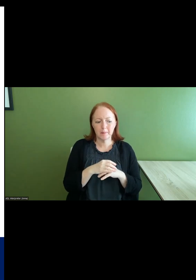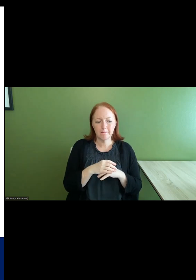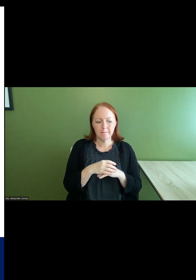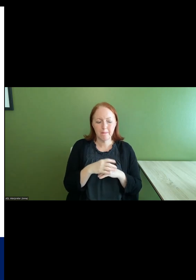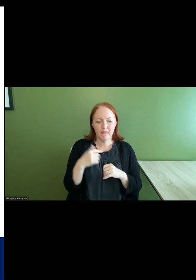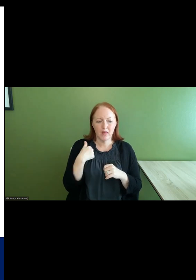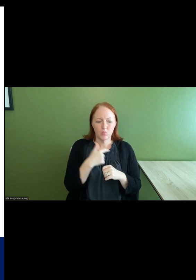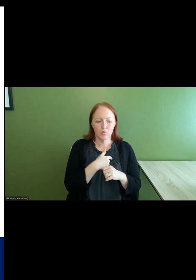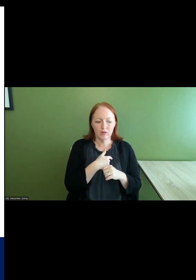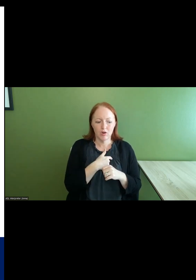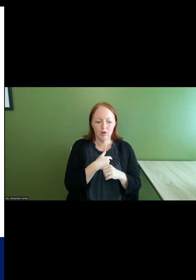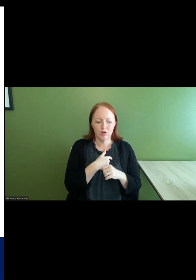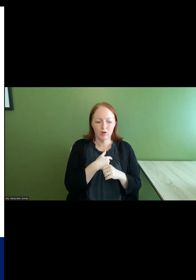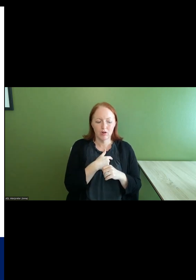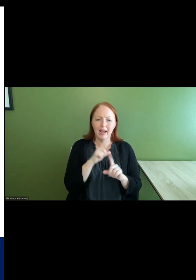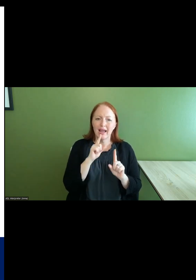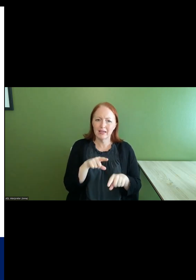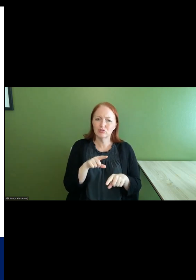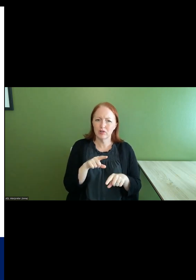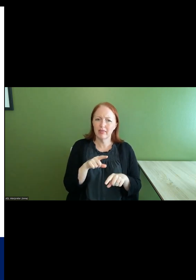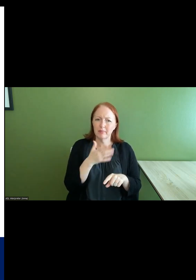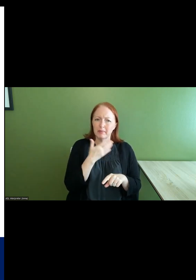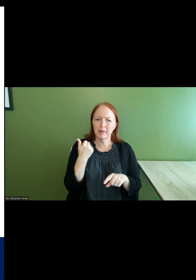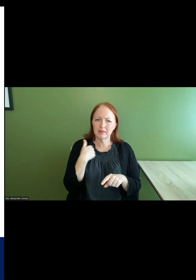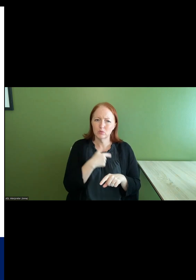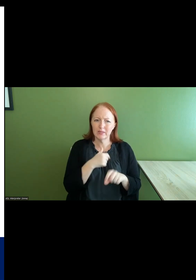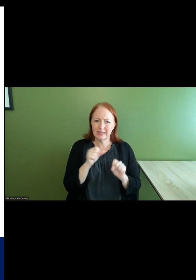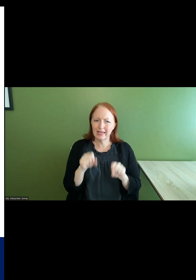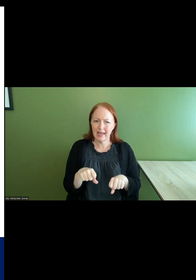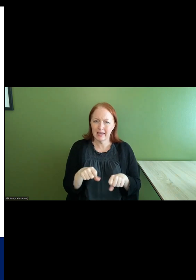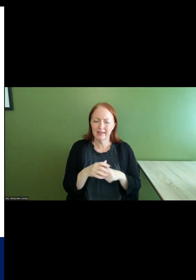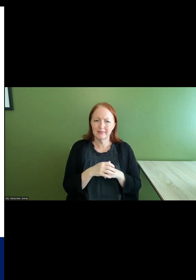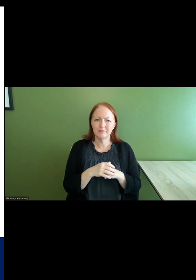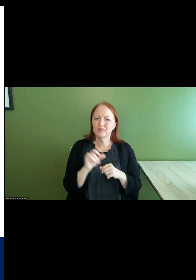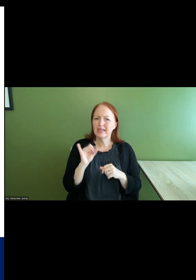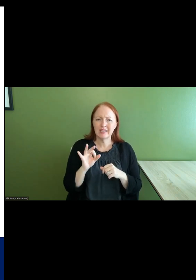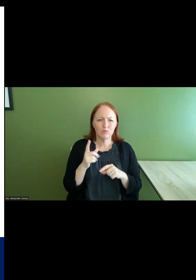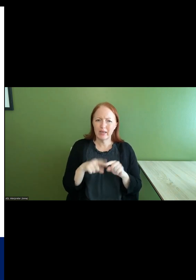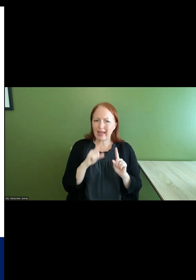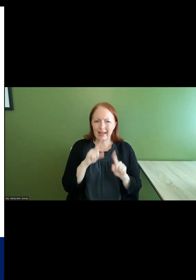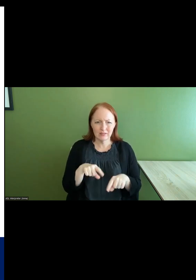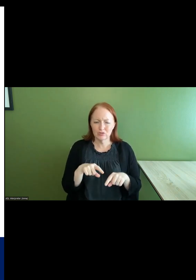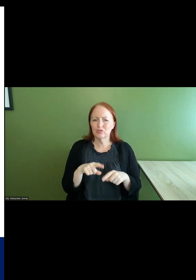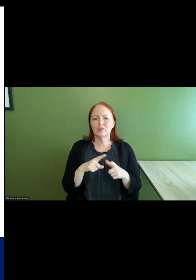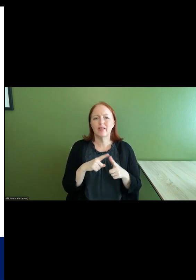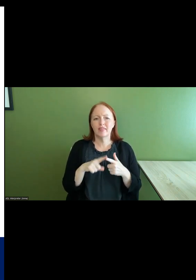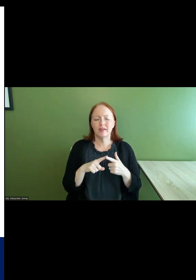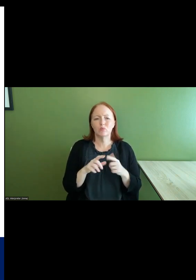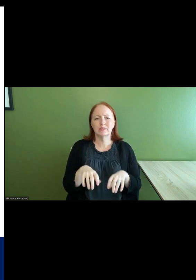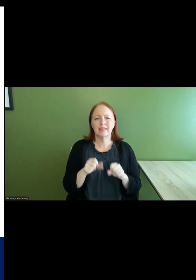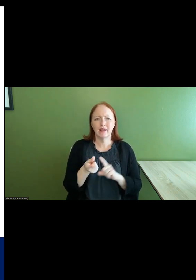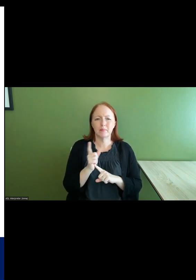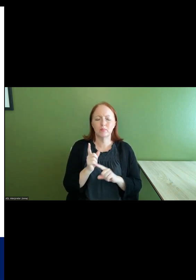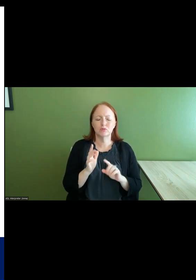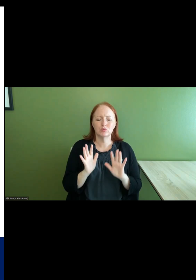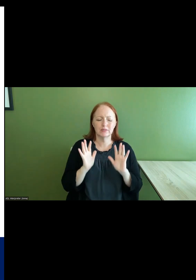are answering them to the best of our abilities. And if we are not able to answer them, we are taking a moment to step